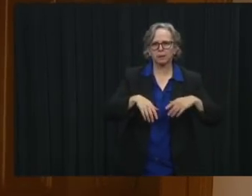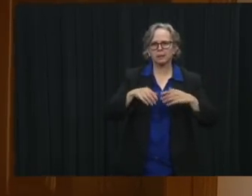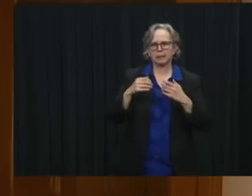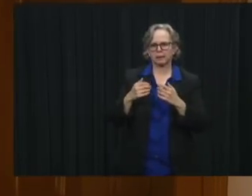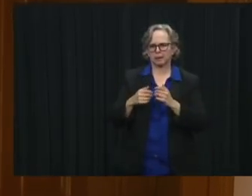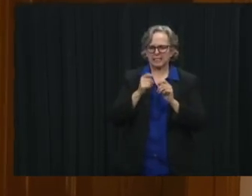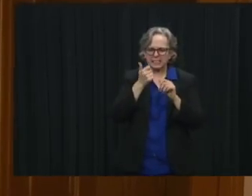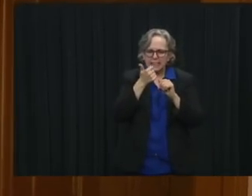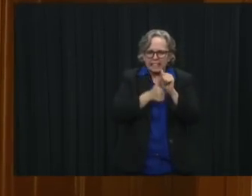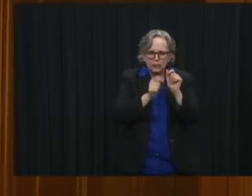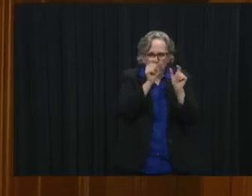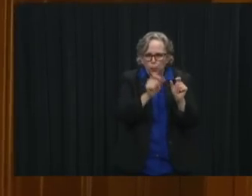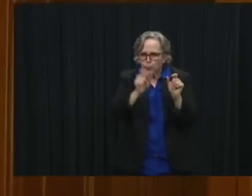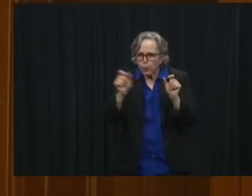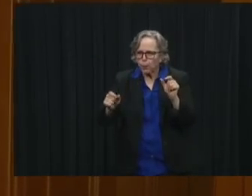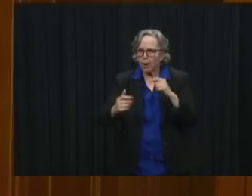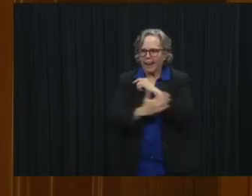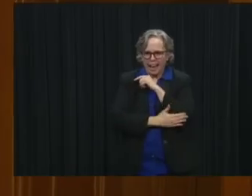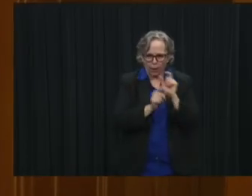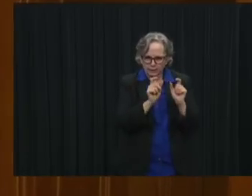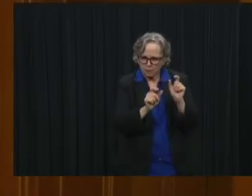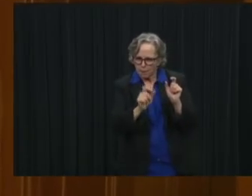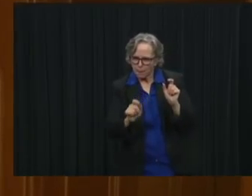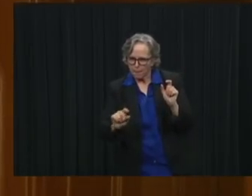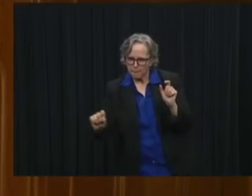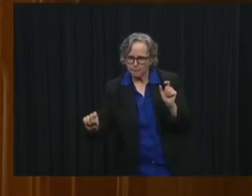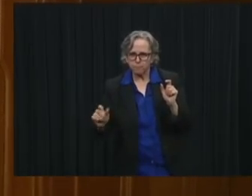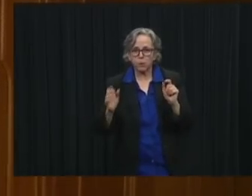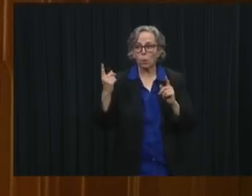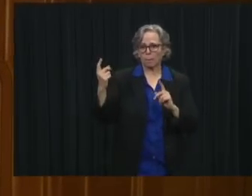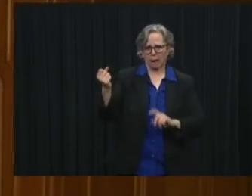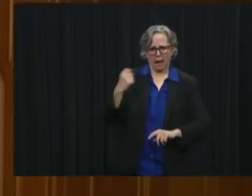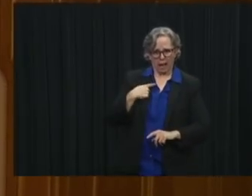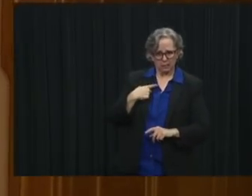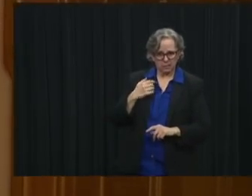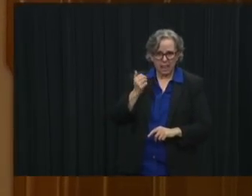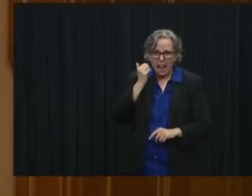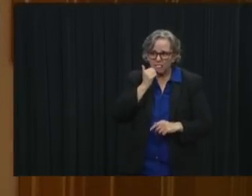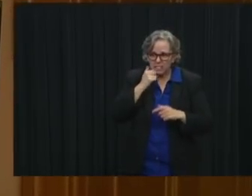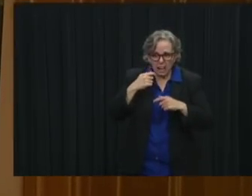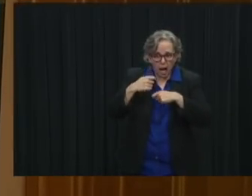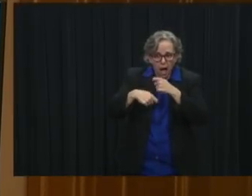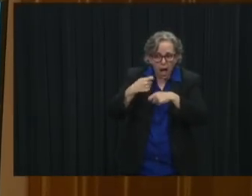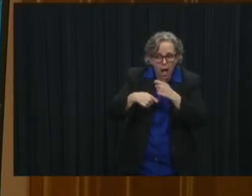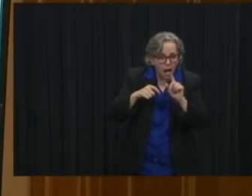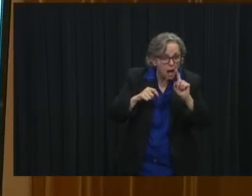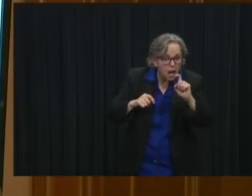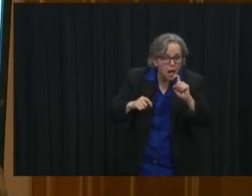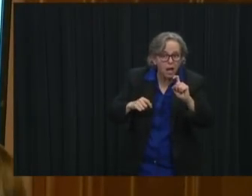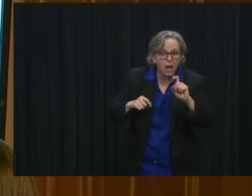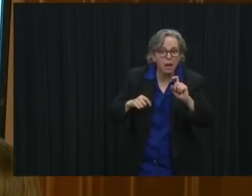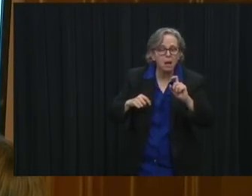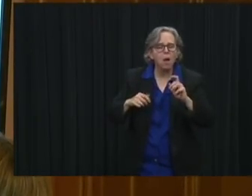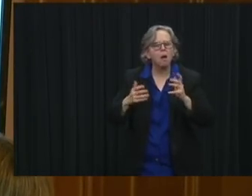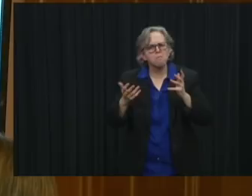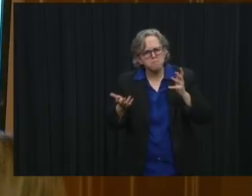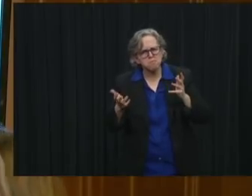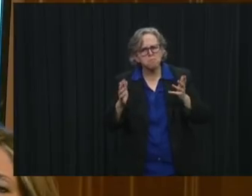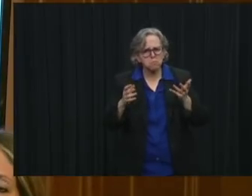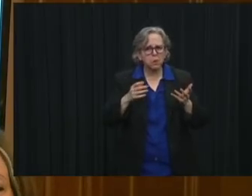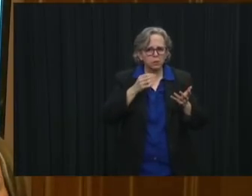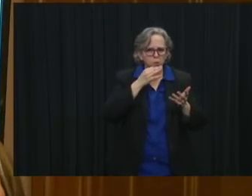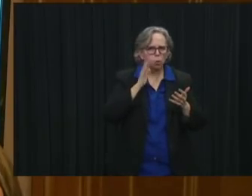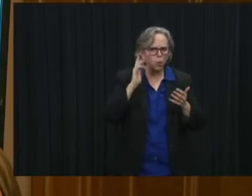somebody asked, are we reporting this every day? Our county data, will be reporting it pretty soon. It'll be interactive,